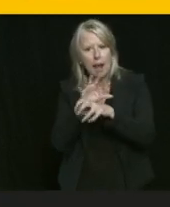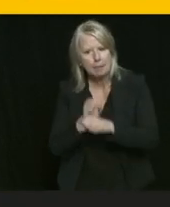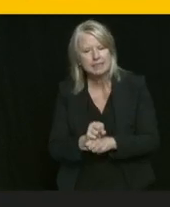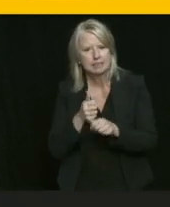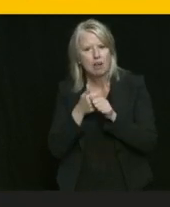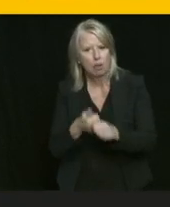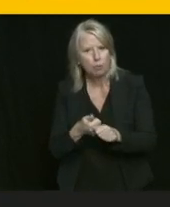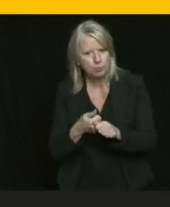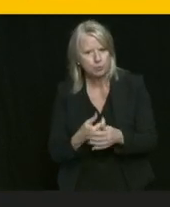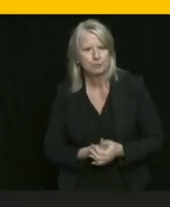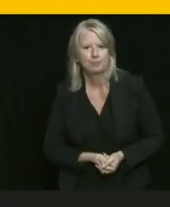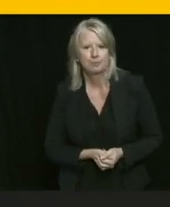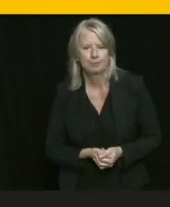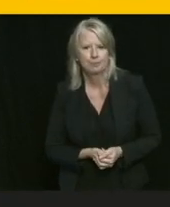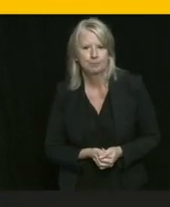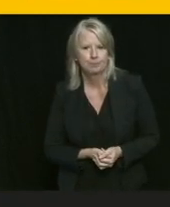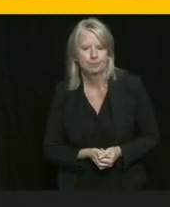Following up, Mr. Kirky.